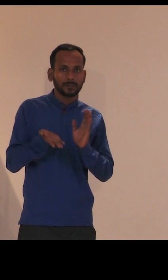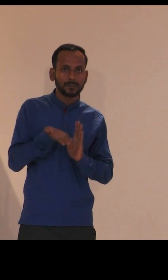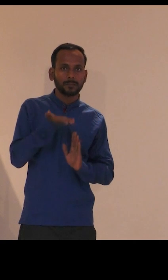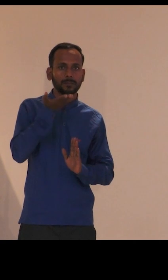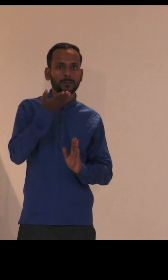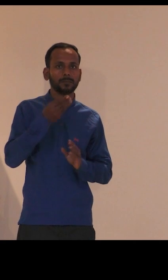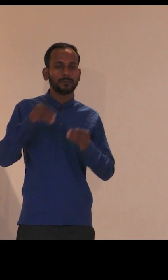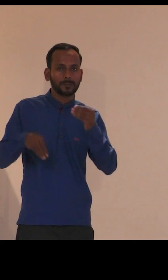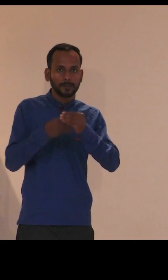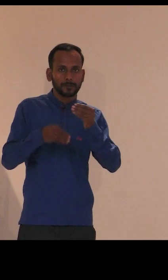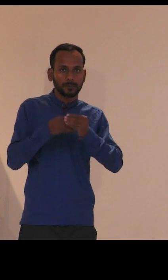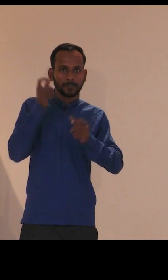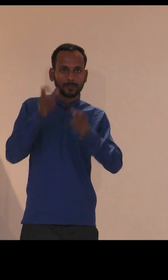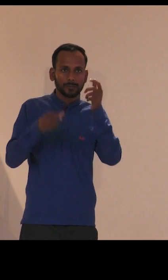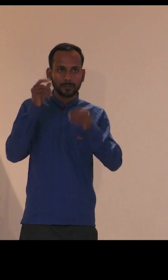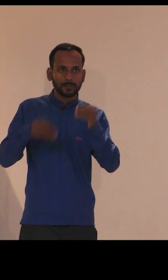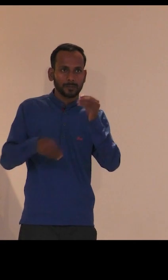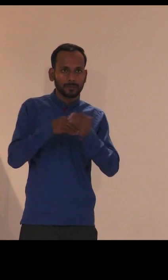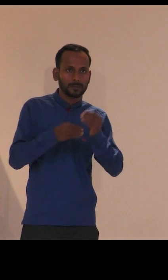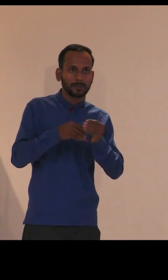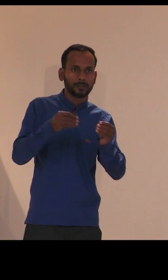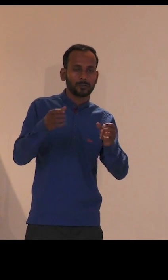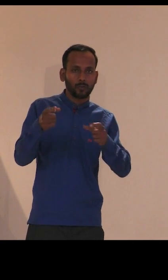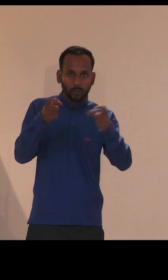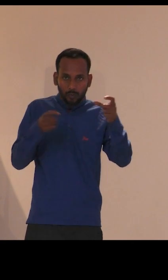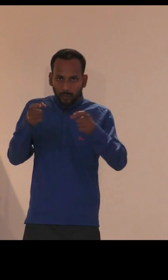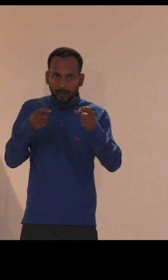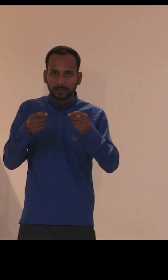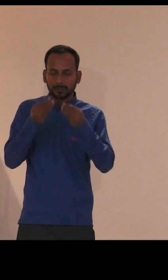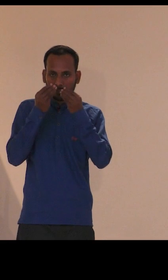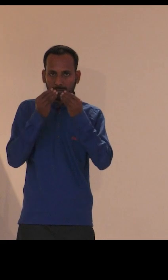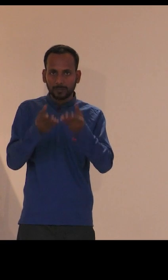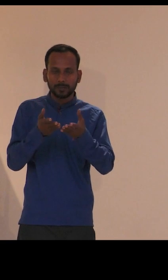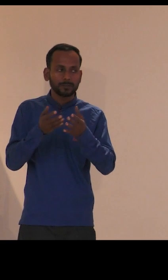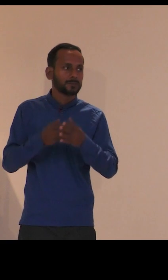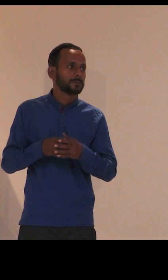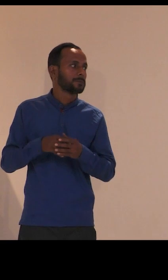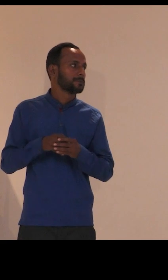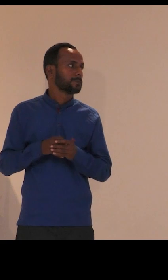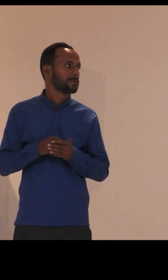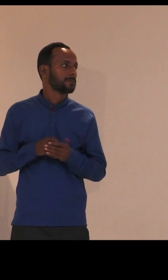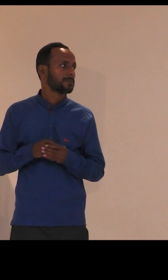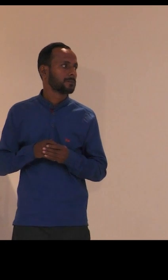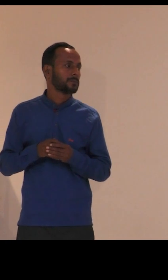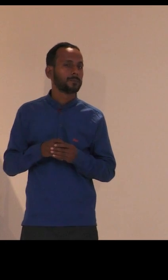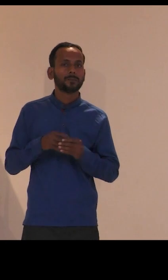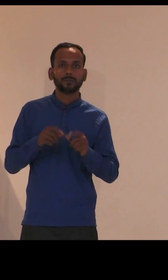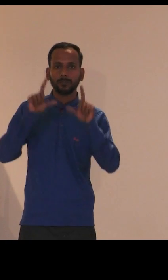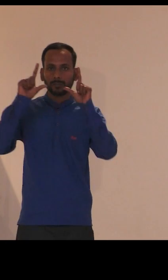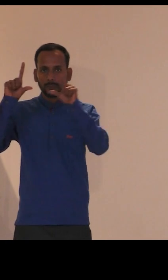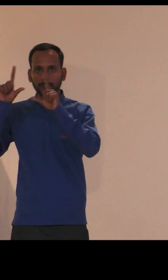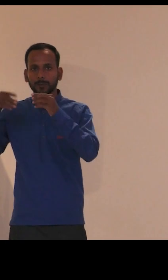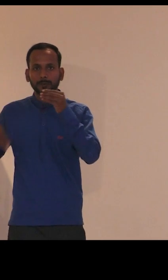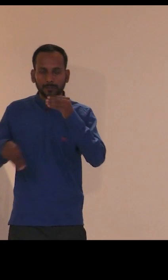have to add more people to handle, all this, to edit the stories, to edit the photos and